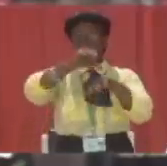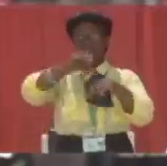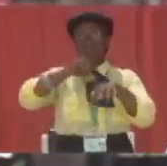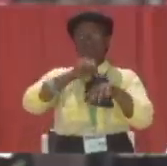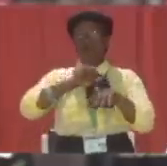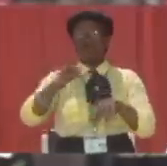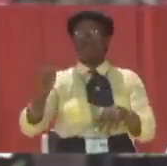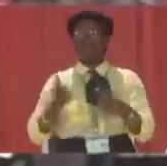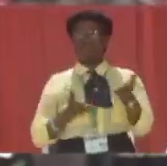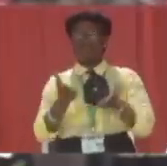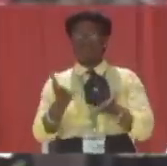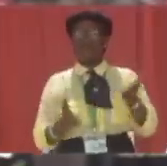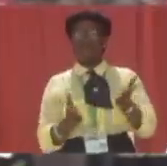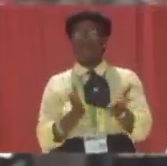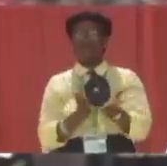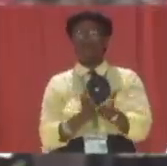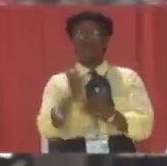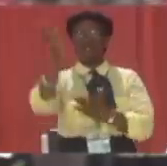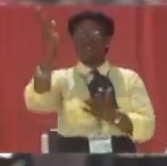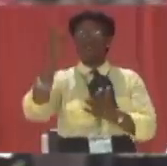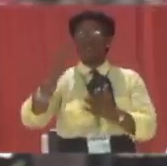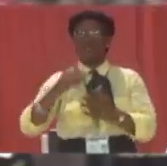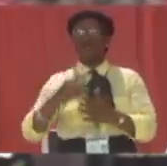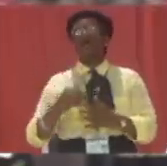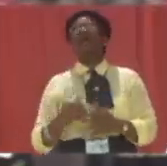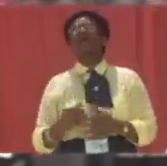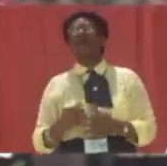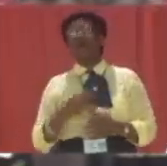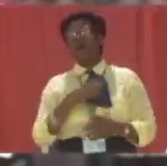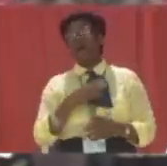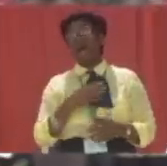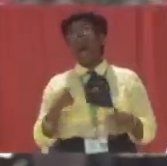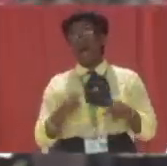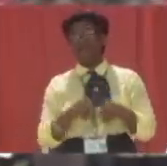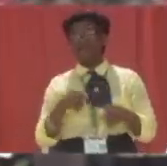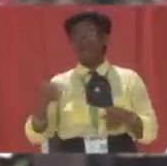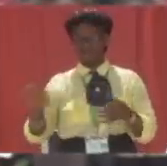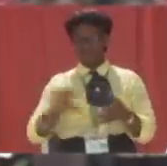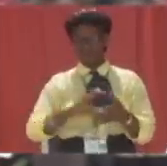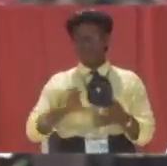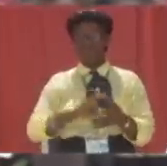as the choir will begin to worship the Almighty God.